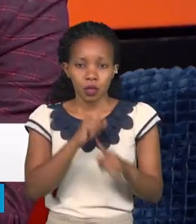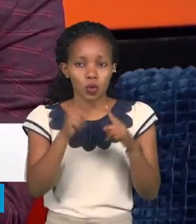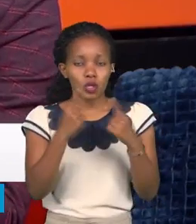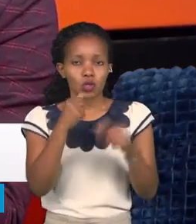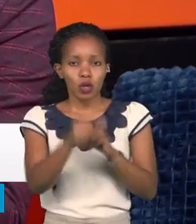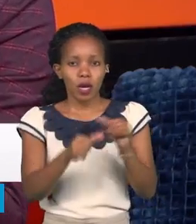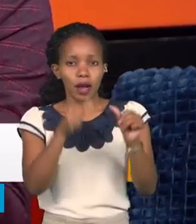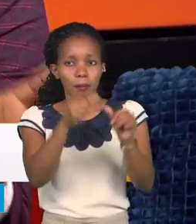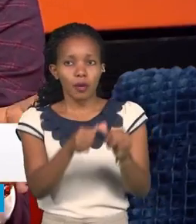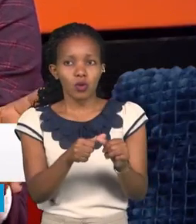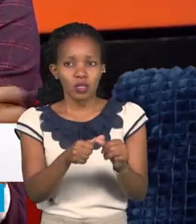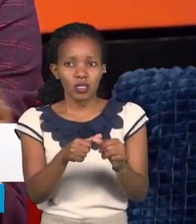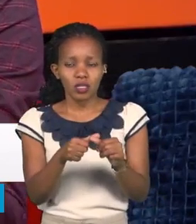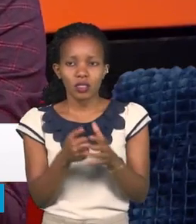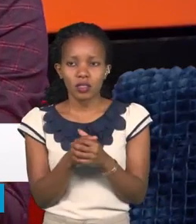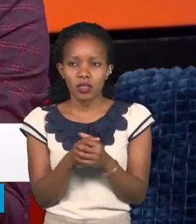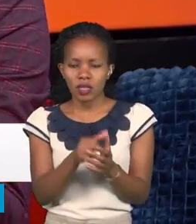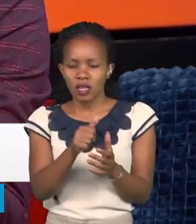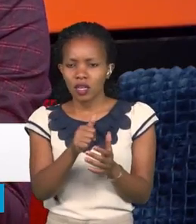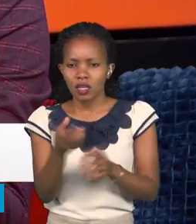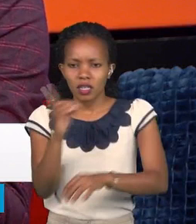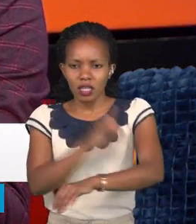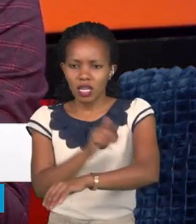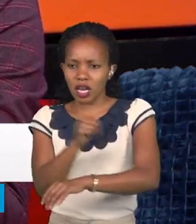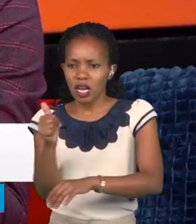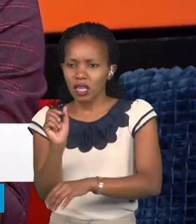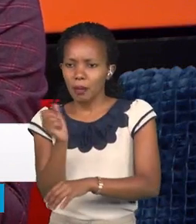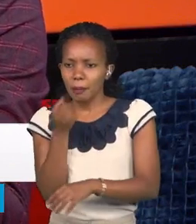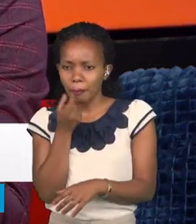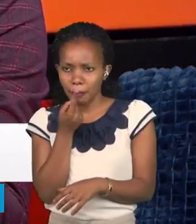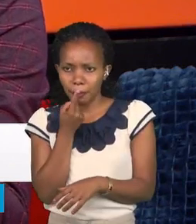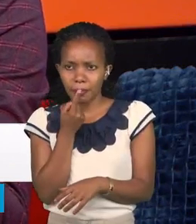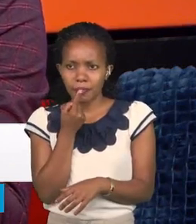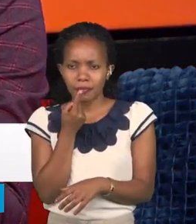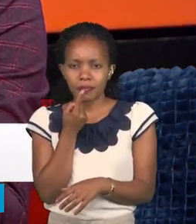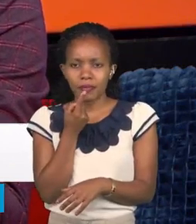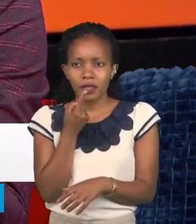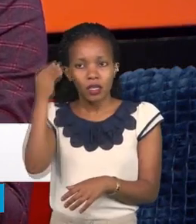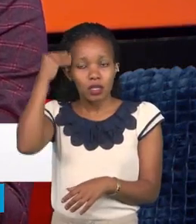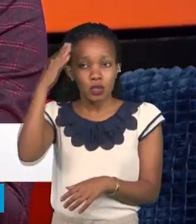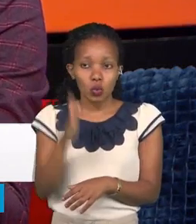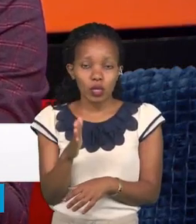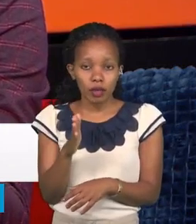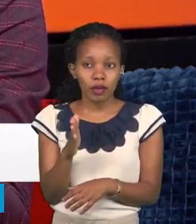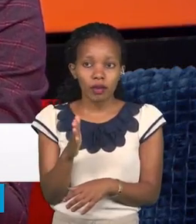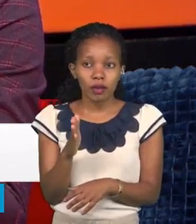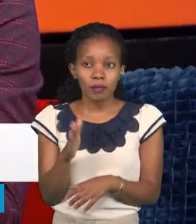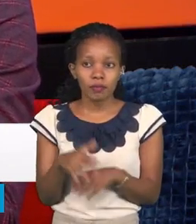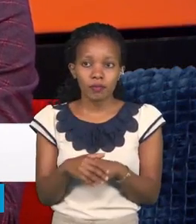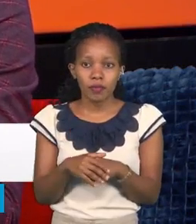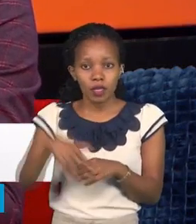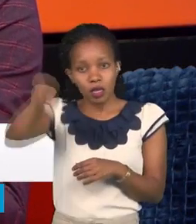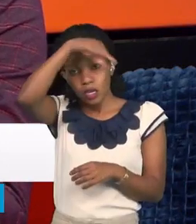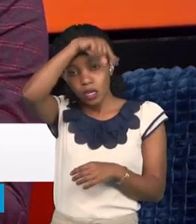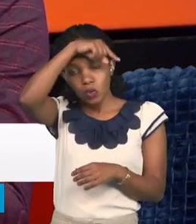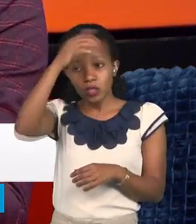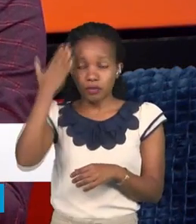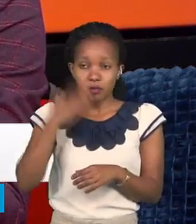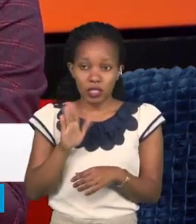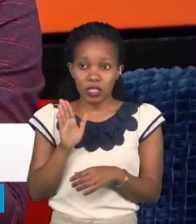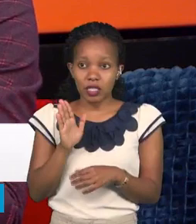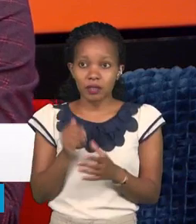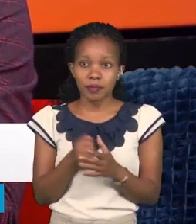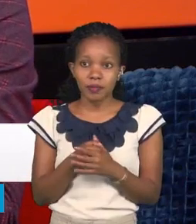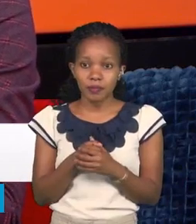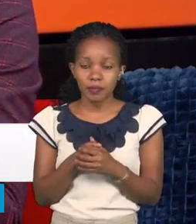about, in the dailies the other day, that some medical, a good number of medical students, mm-hmm. and just even graduated, not even students, mm-hmm.